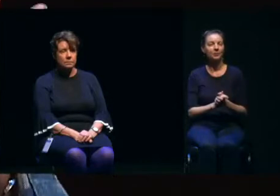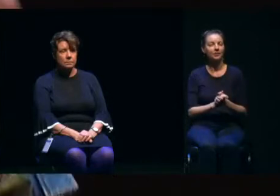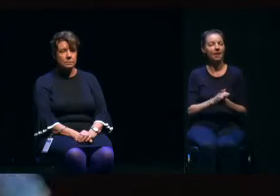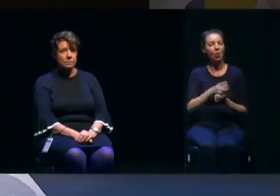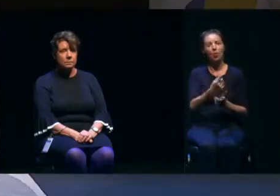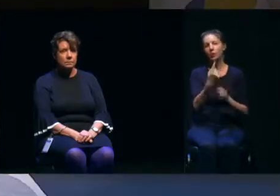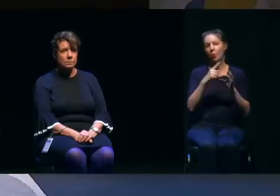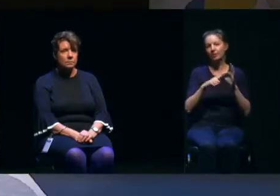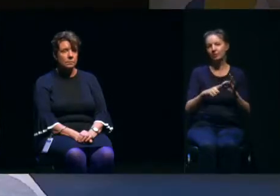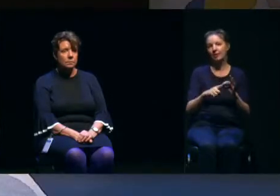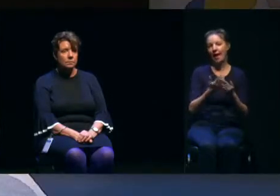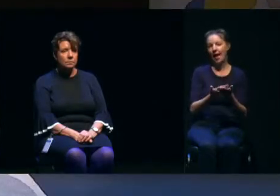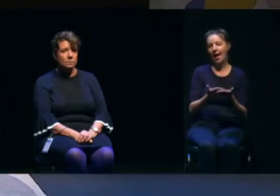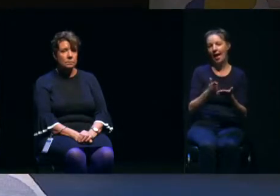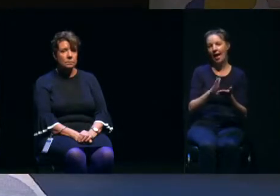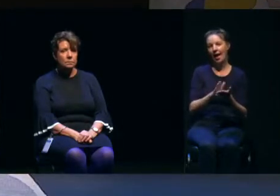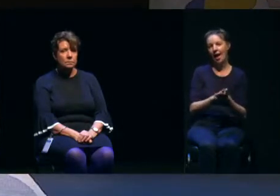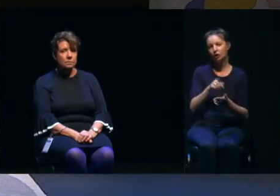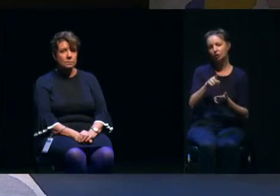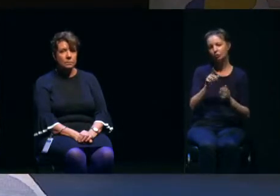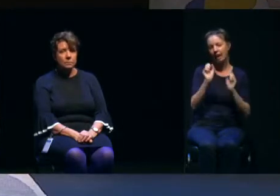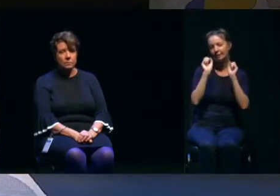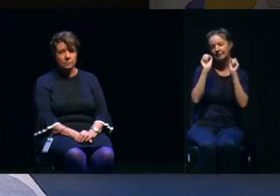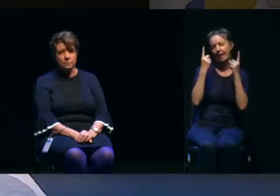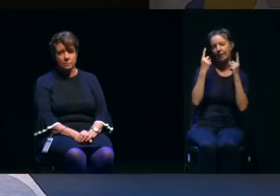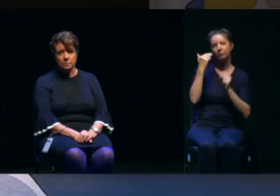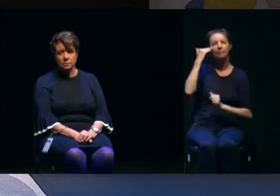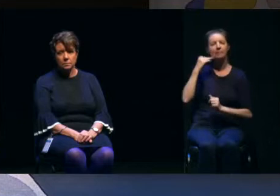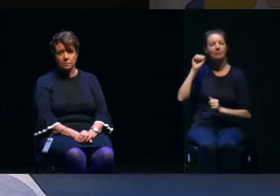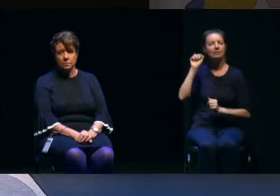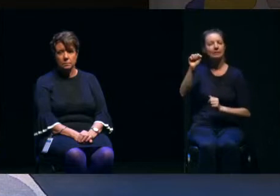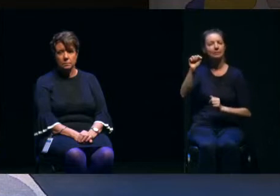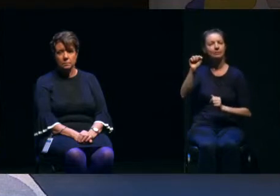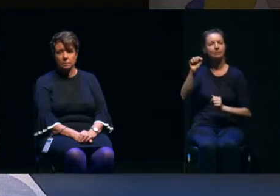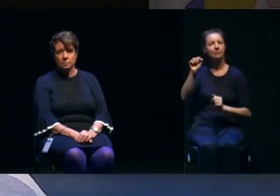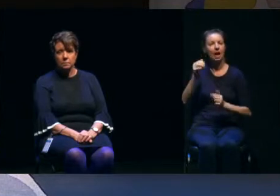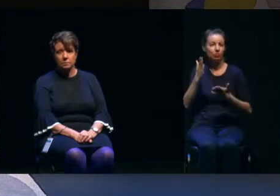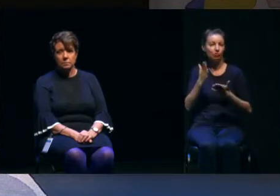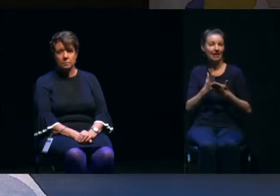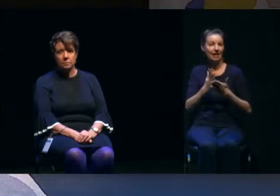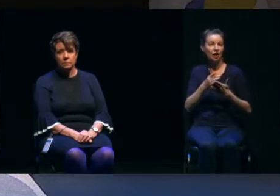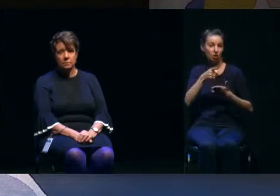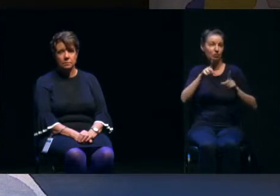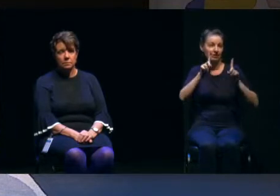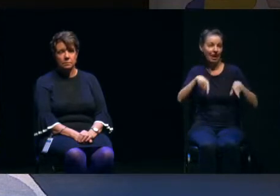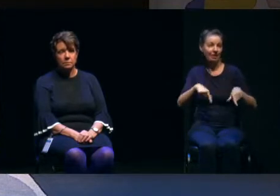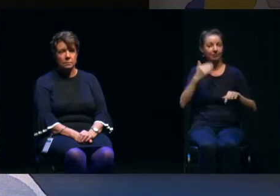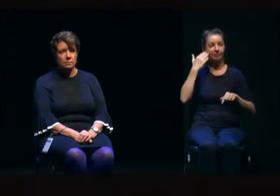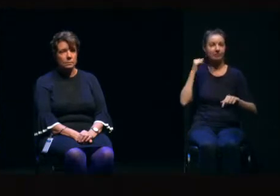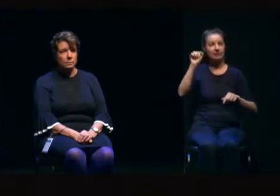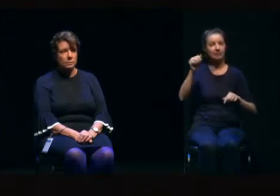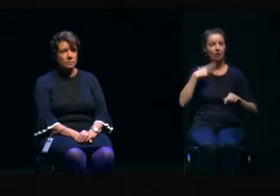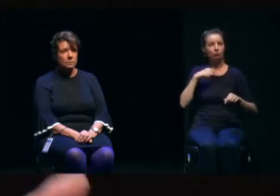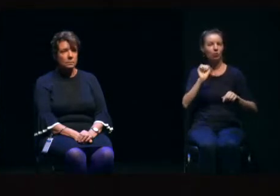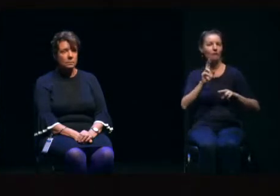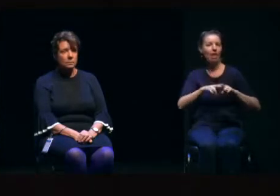how has then your understanding of feminism, which started almost as a reaction to your father running off